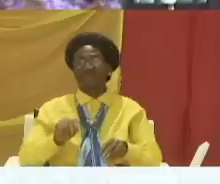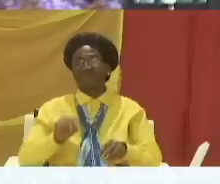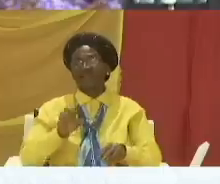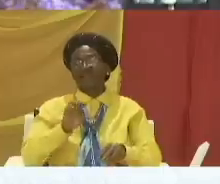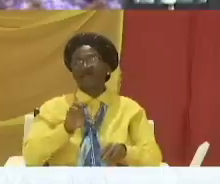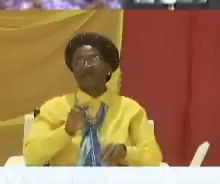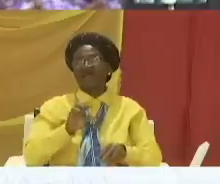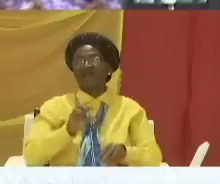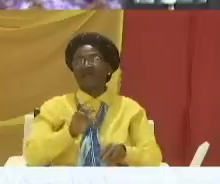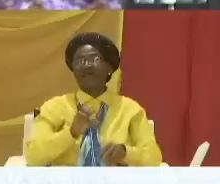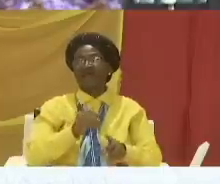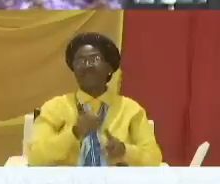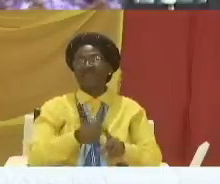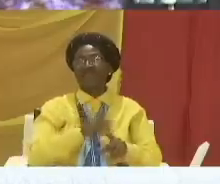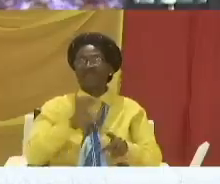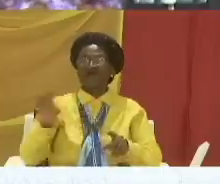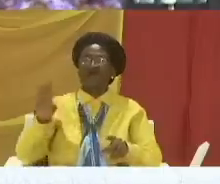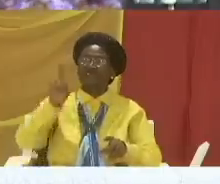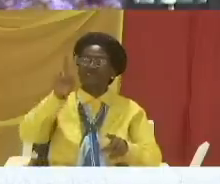from verse 2 to 16.